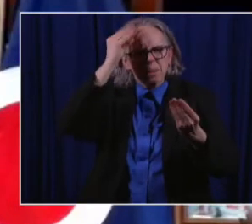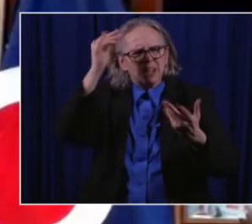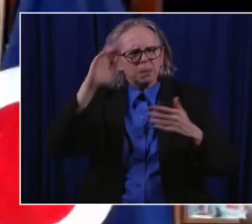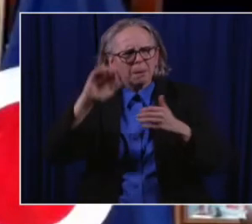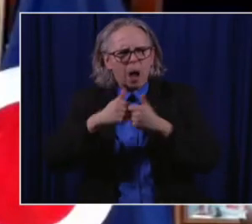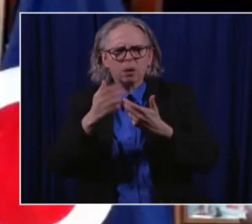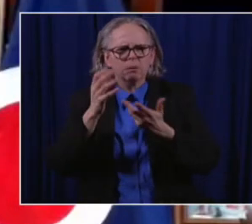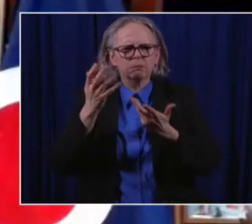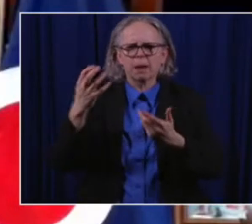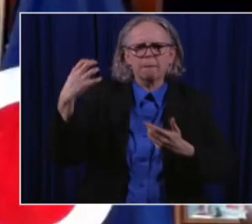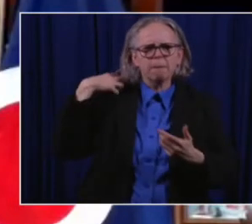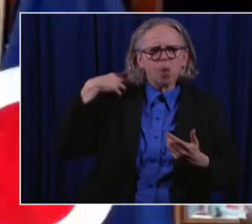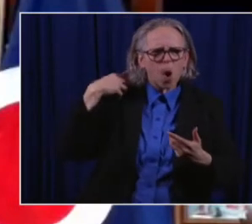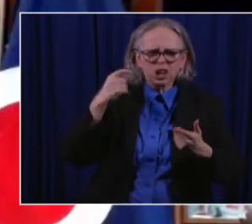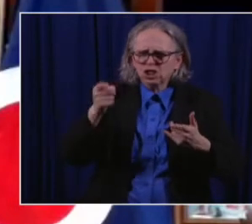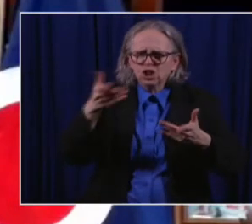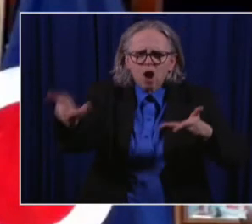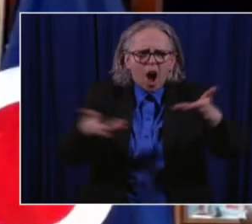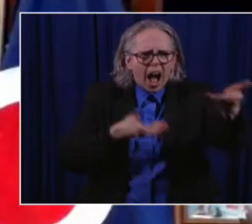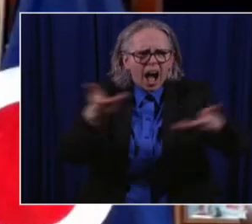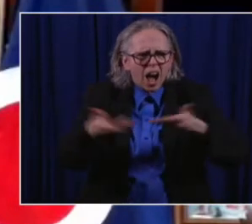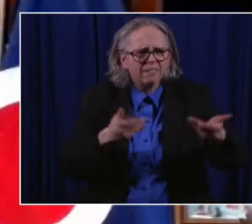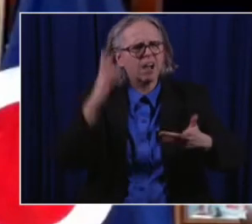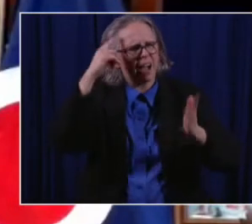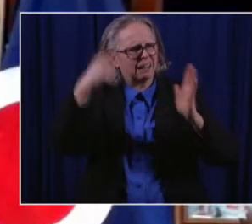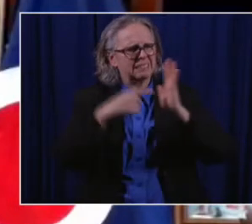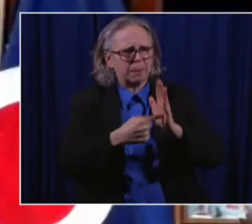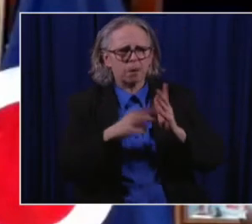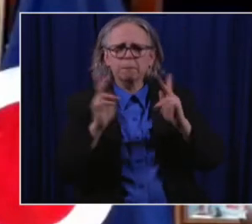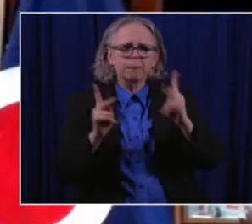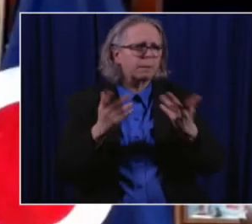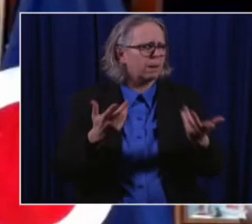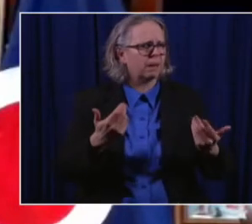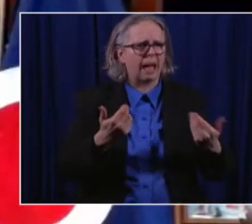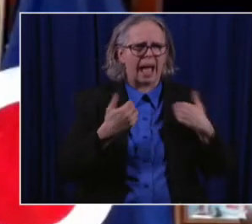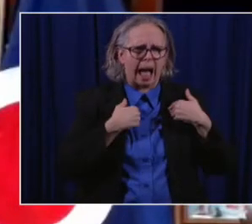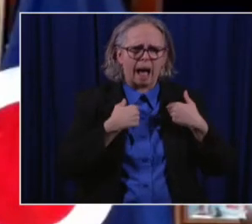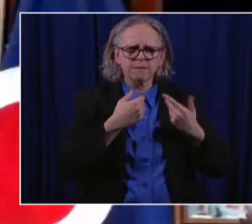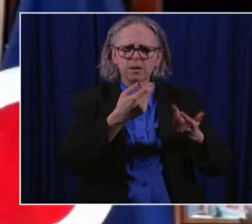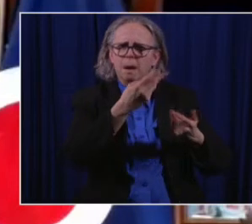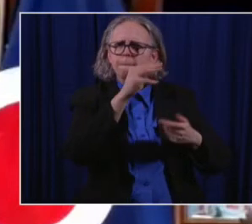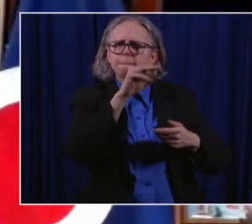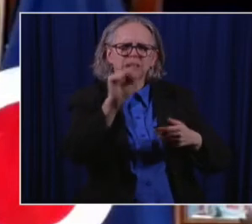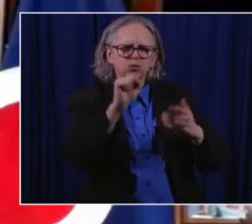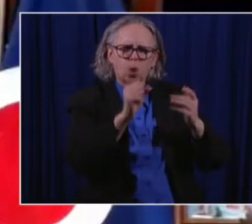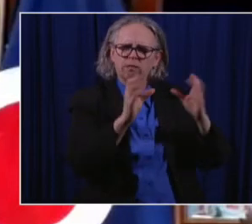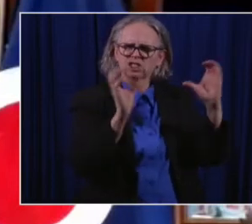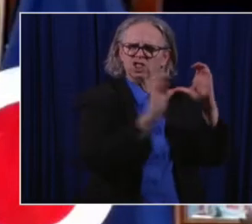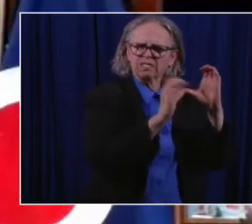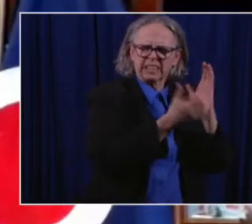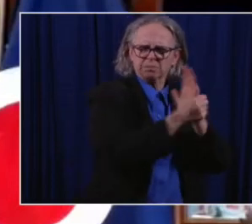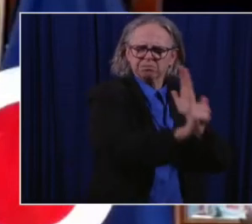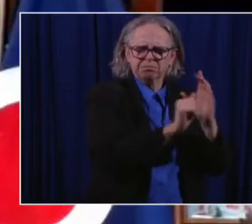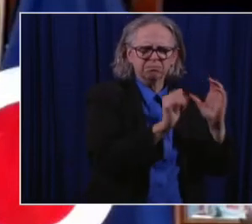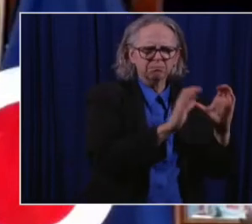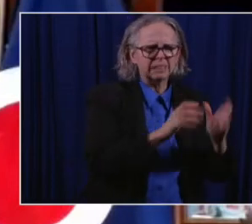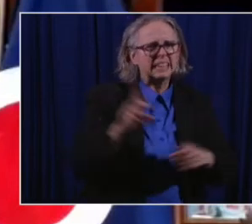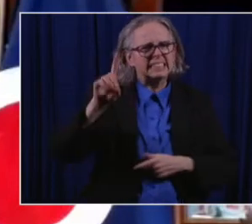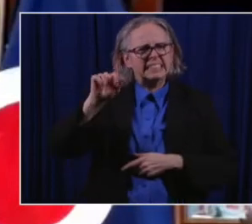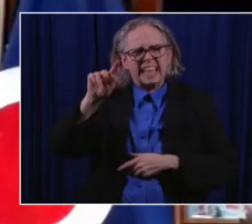Microsoft Office certification, data analytics certification, welding inspection